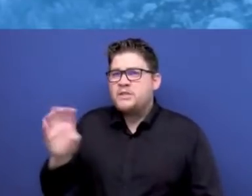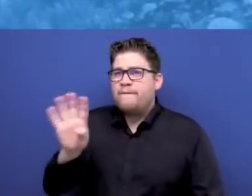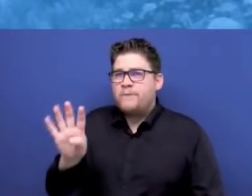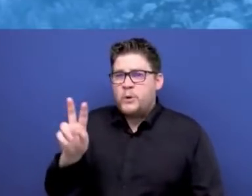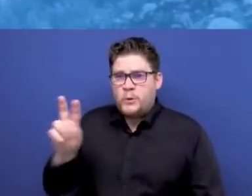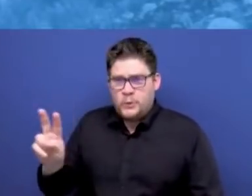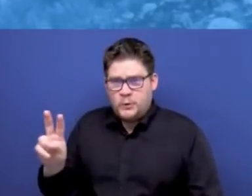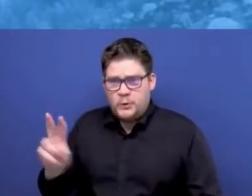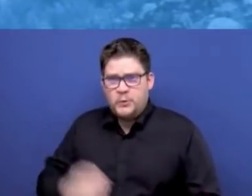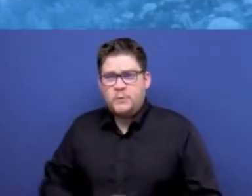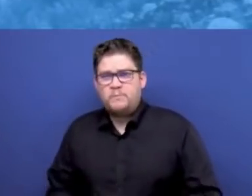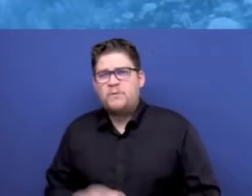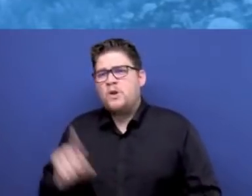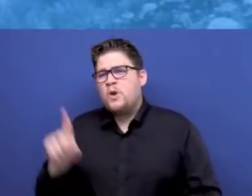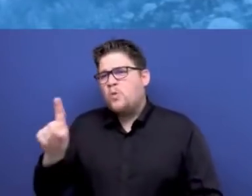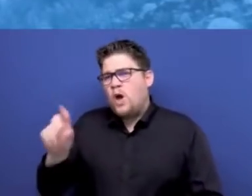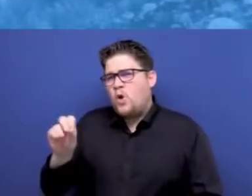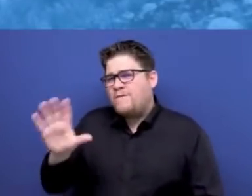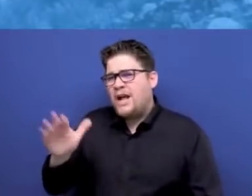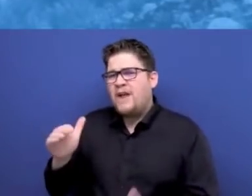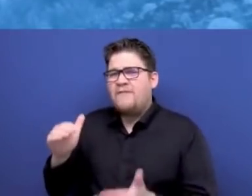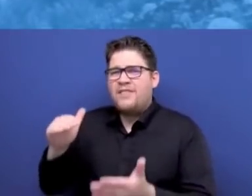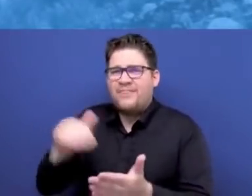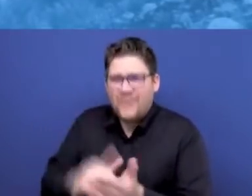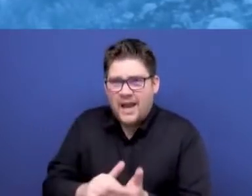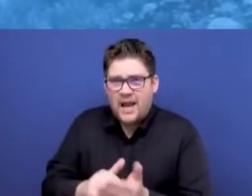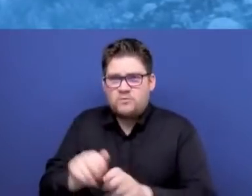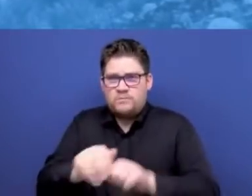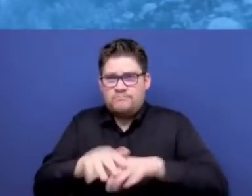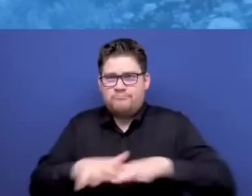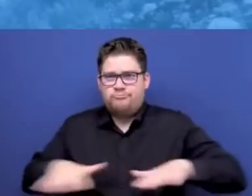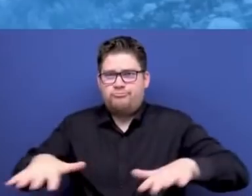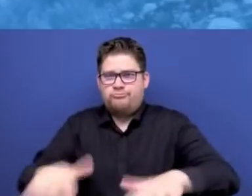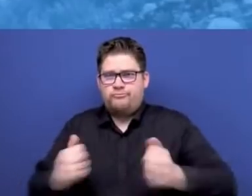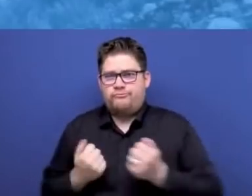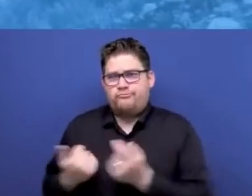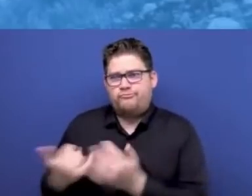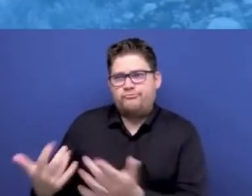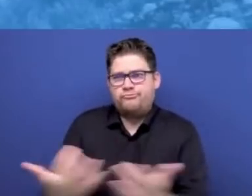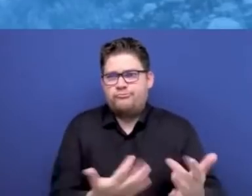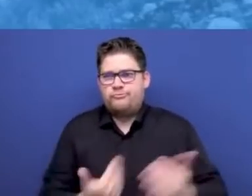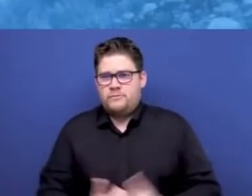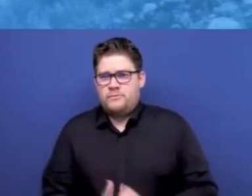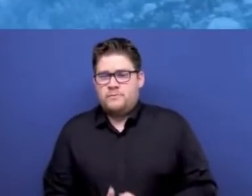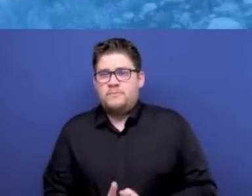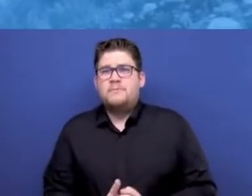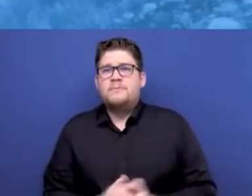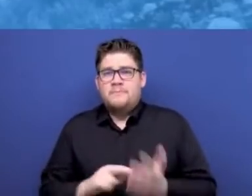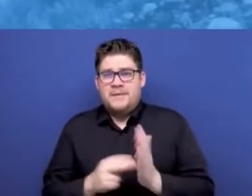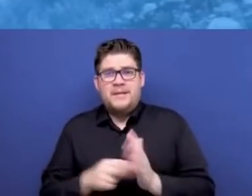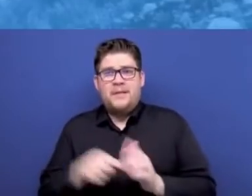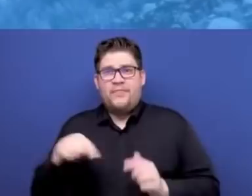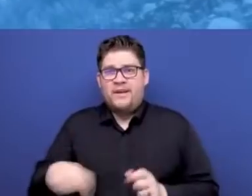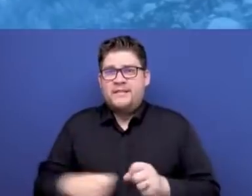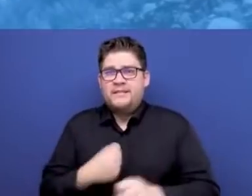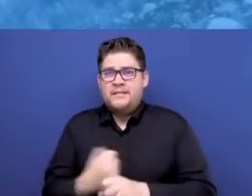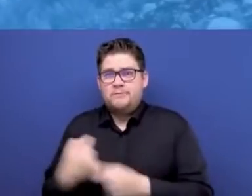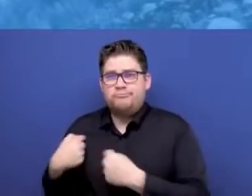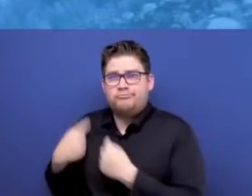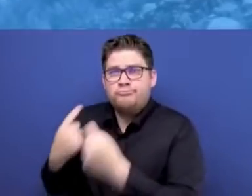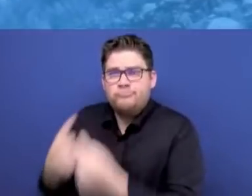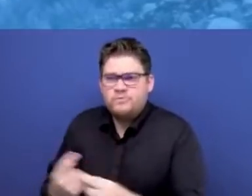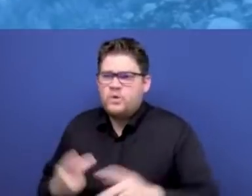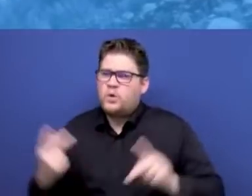So obviously we're significantly ahead of the 10-year average. On the good news, so over the last few days, we've seen